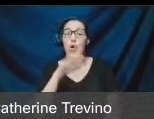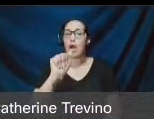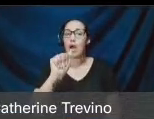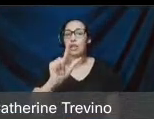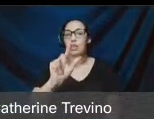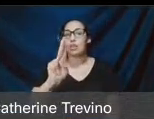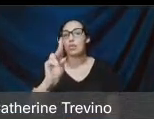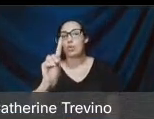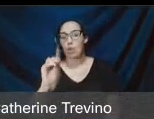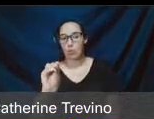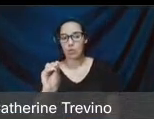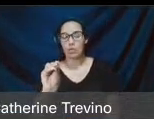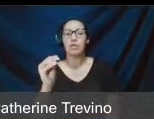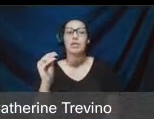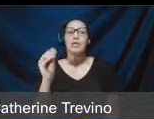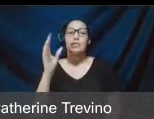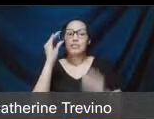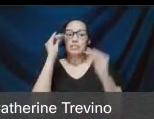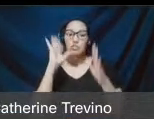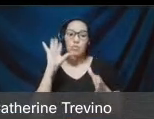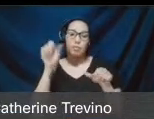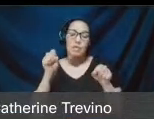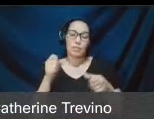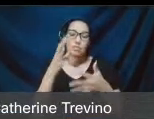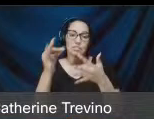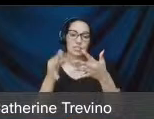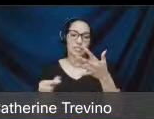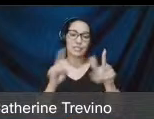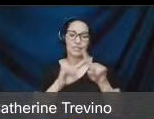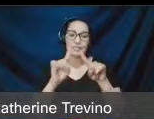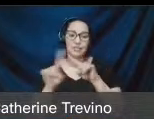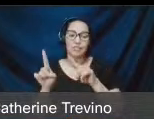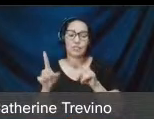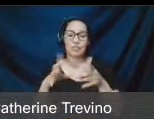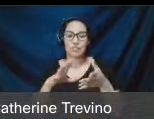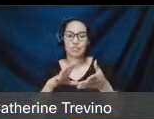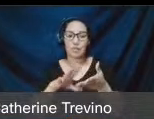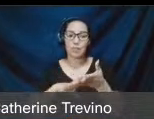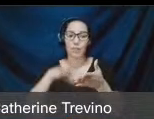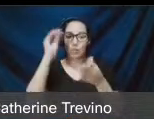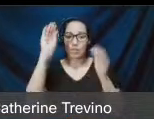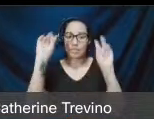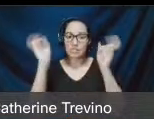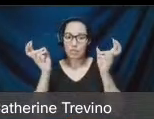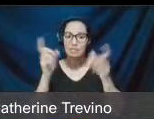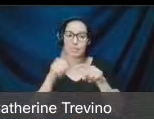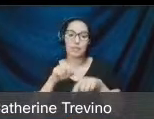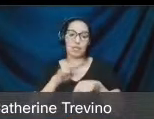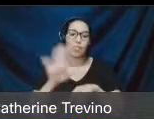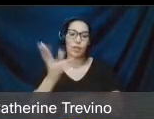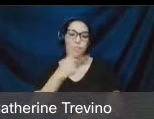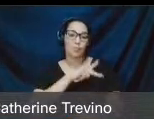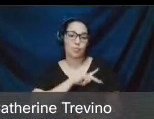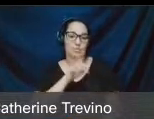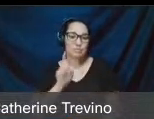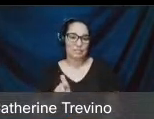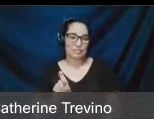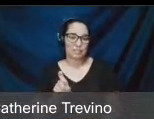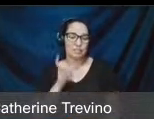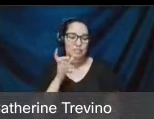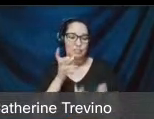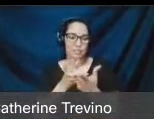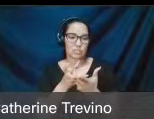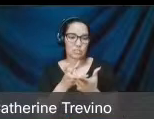Connect. Teachers will be able to select various professional learning topics based on their own personalized need. Our